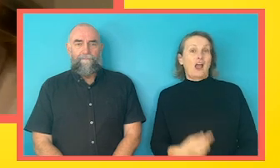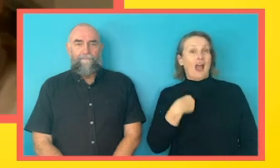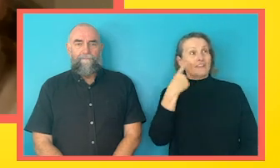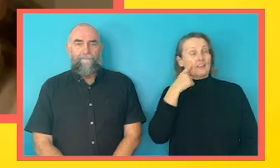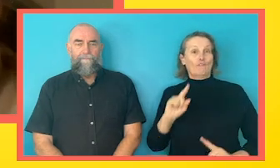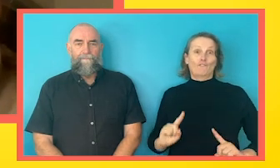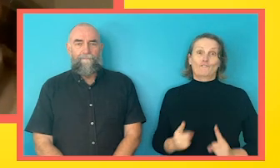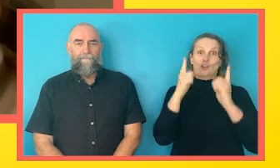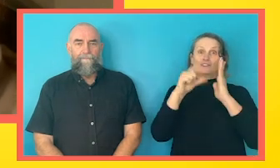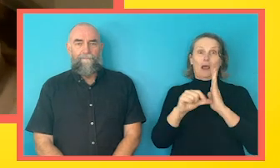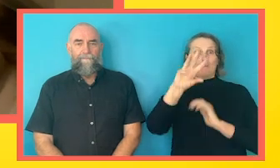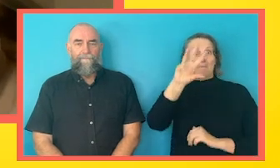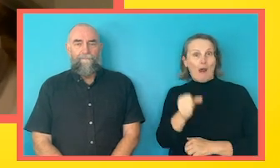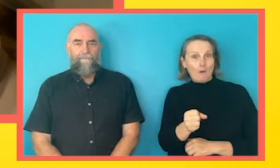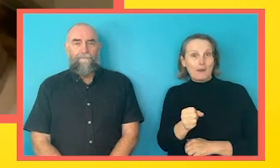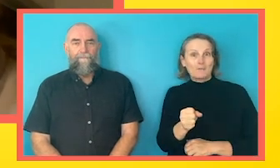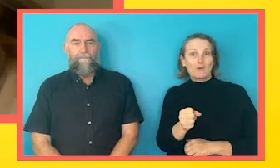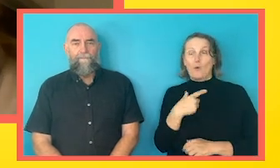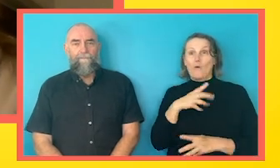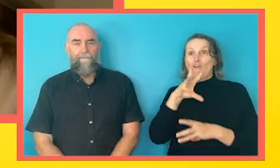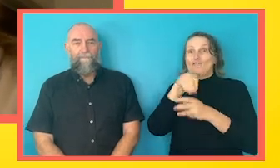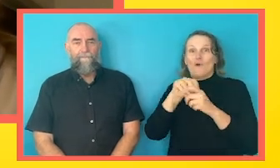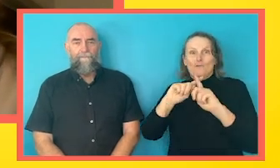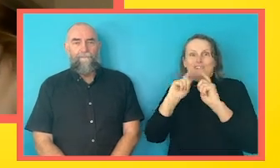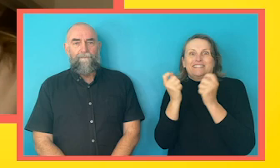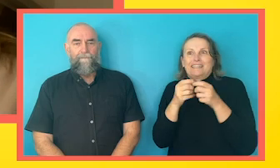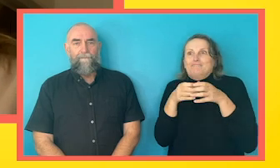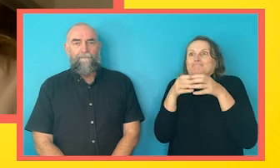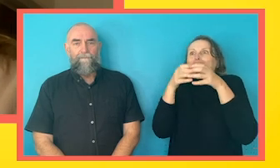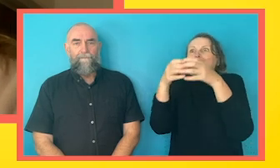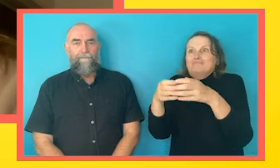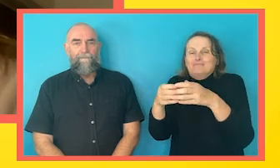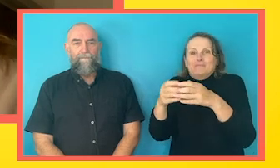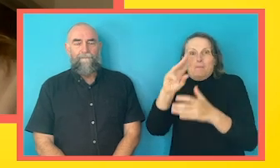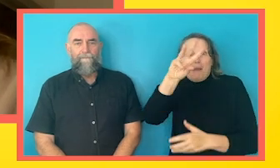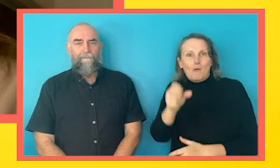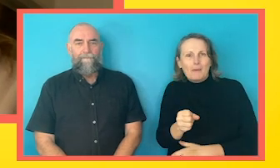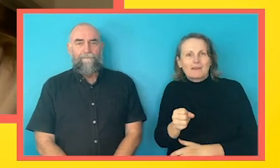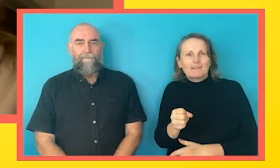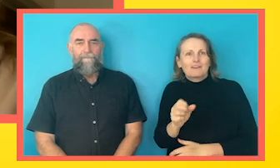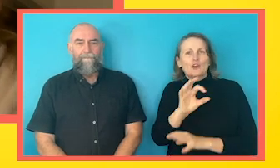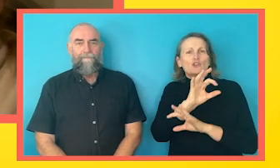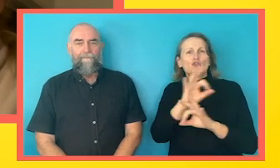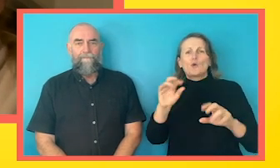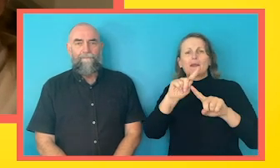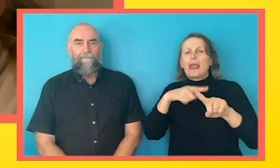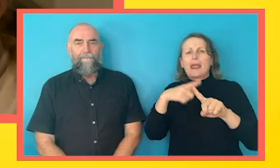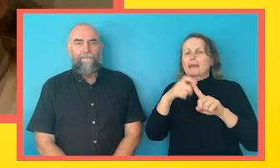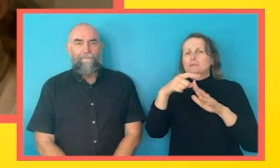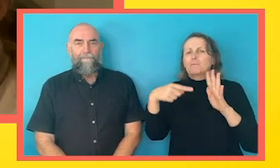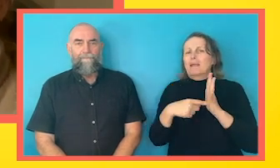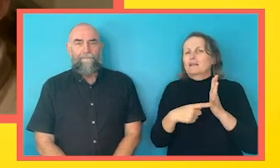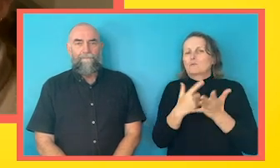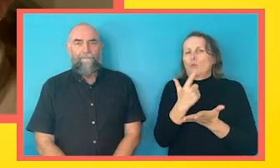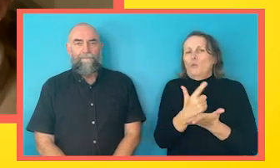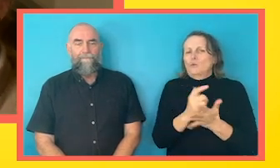your first Paralympics, or even when you just make the team to go, you don't really put any expectations on yourself